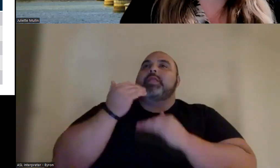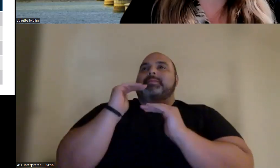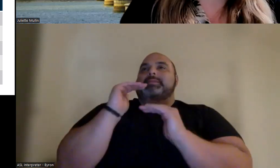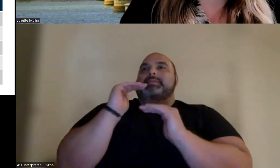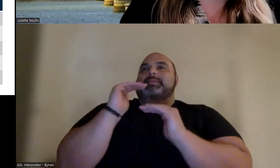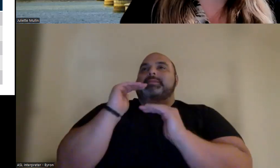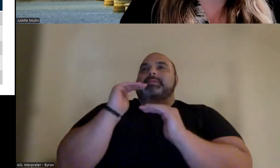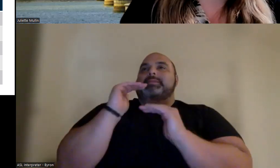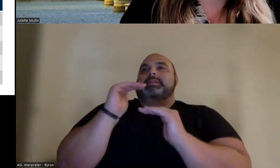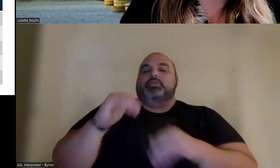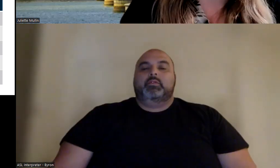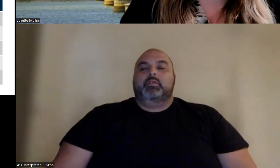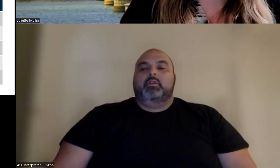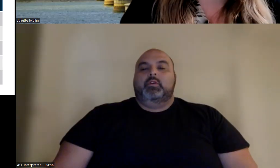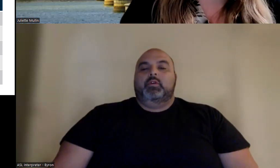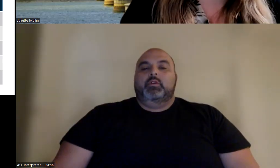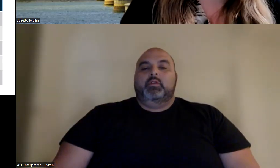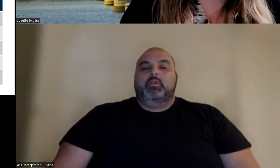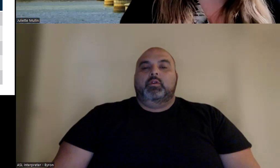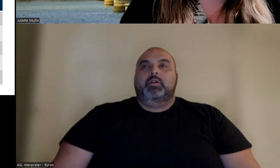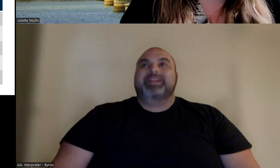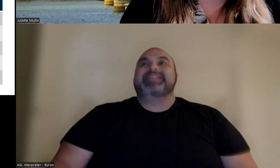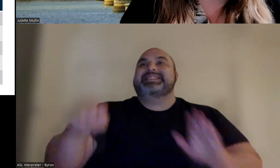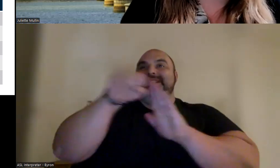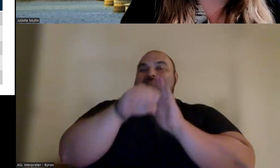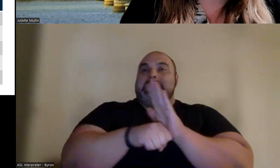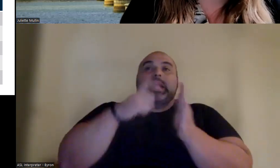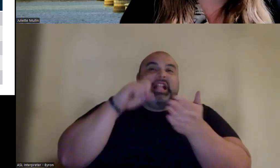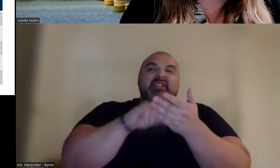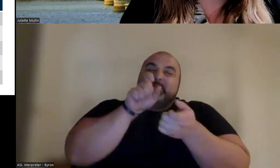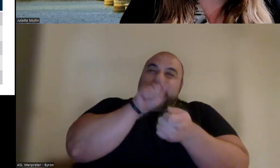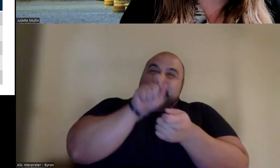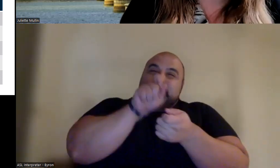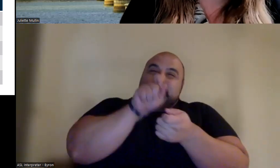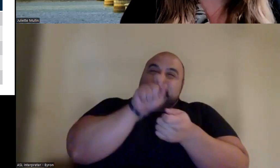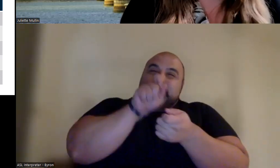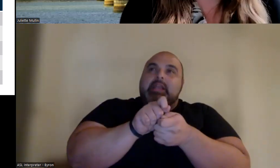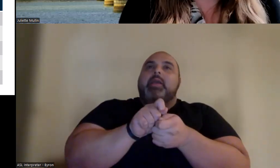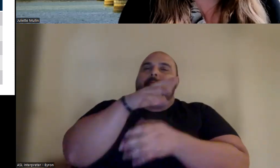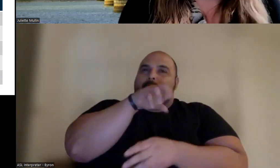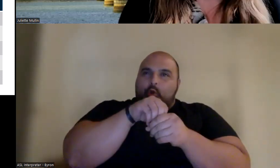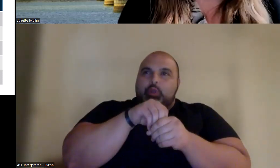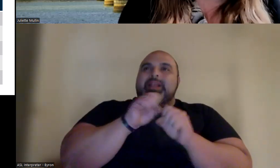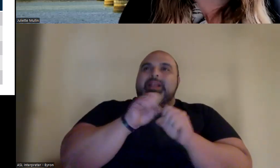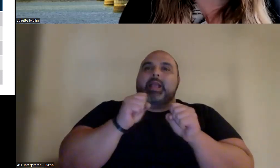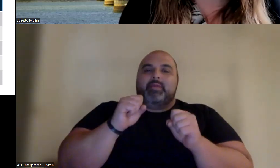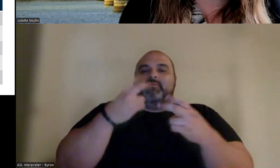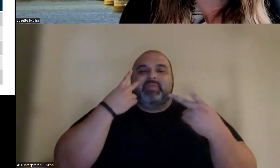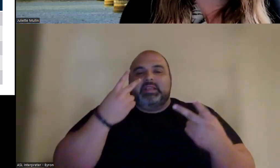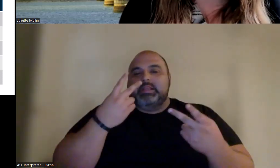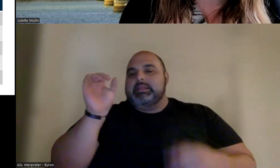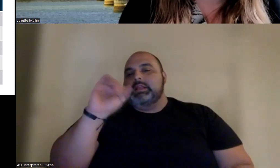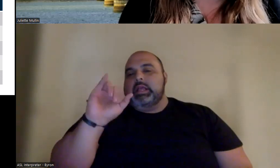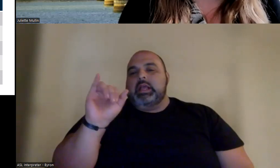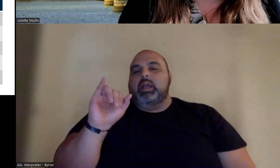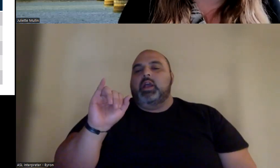There are approaches where states identify specific elements of limitation that can be visited, such as the number